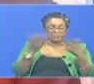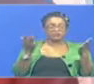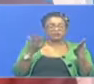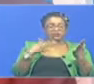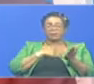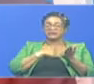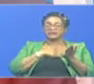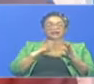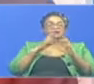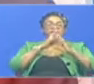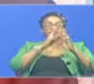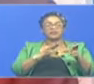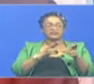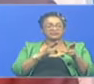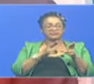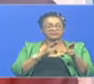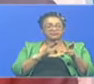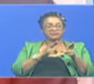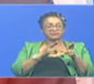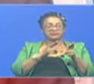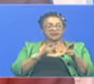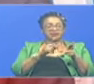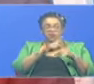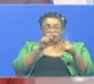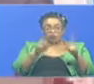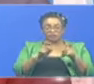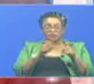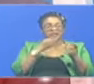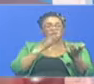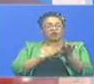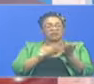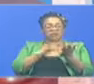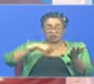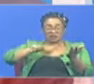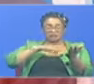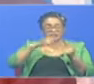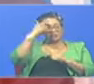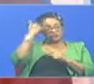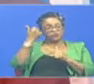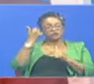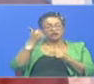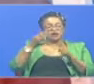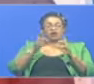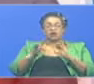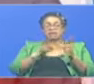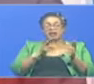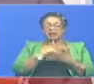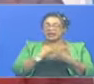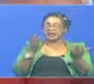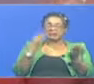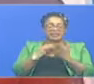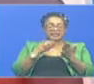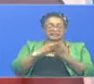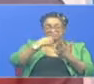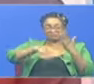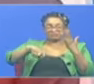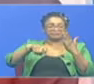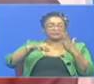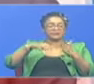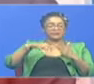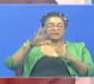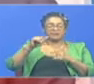refer them the question and the complaint to us, because normally any money which is deducted moves to the